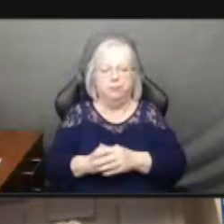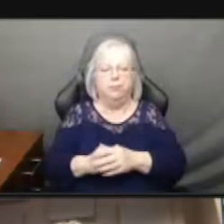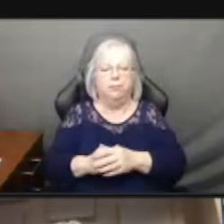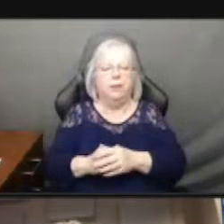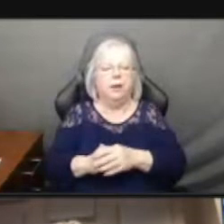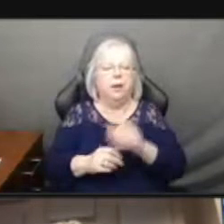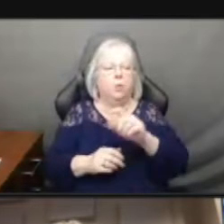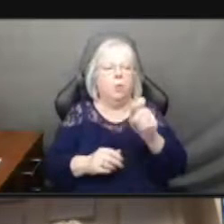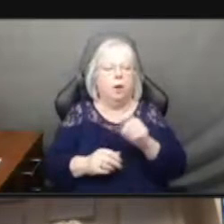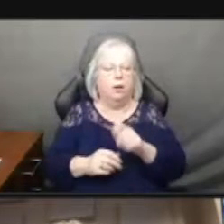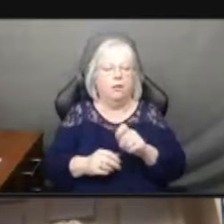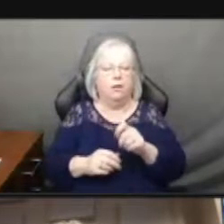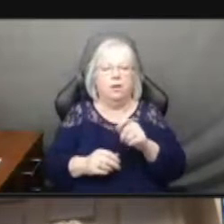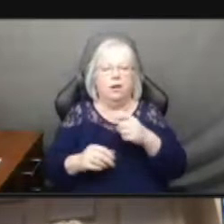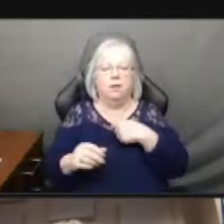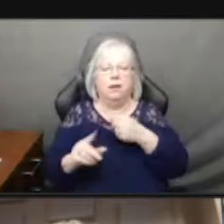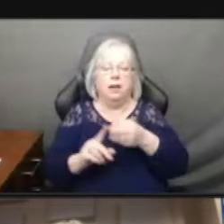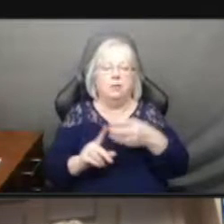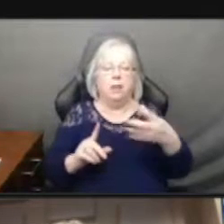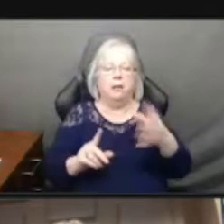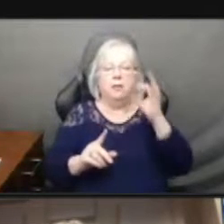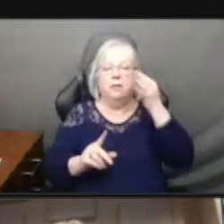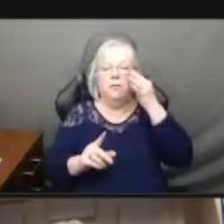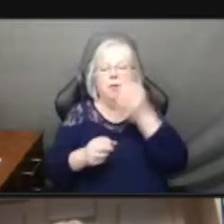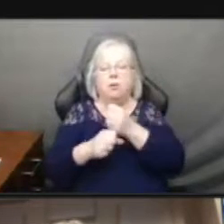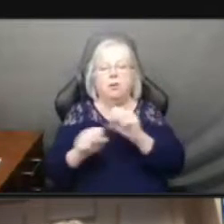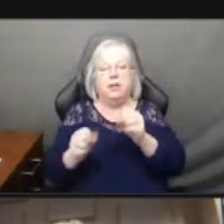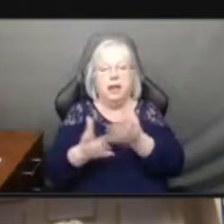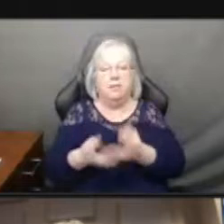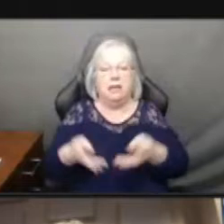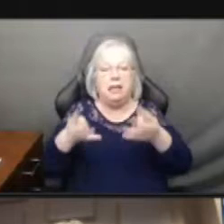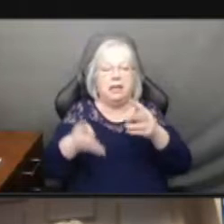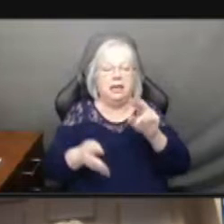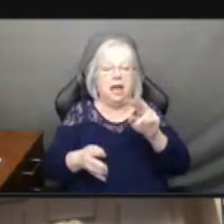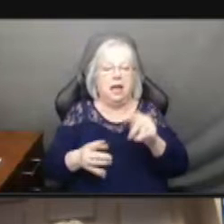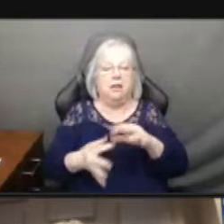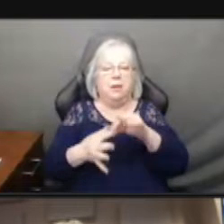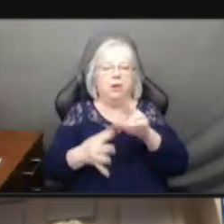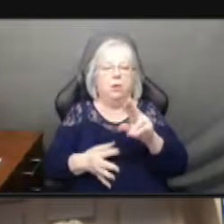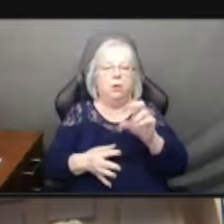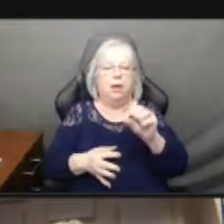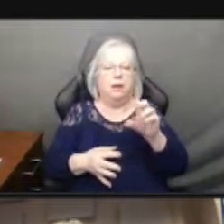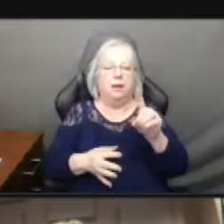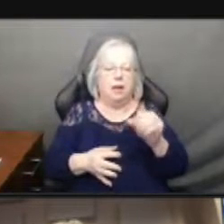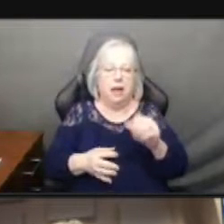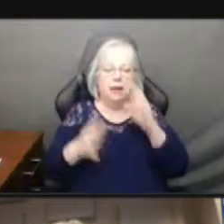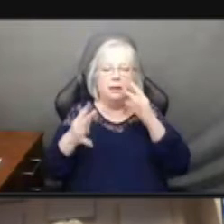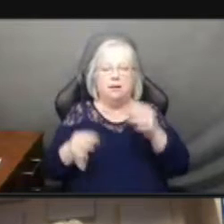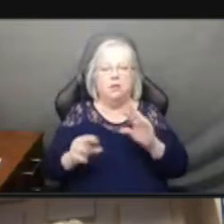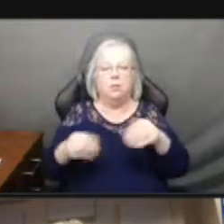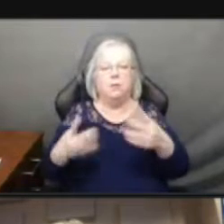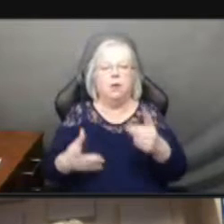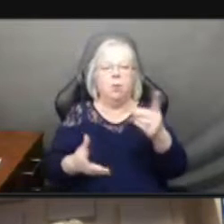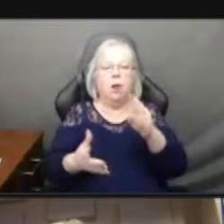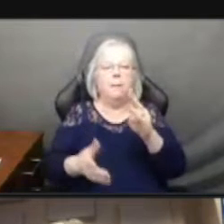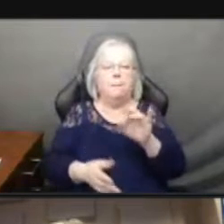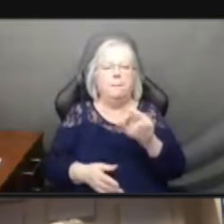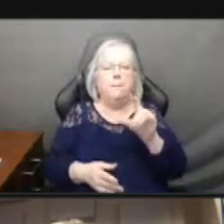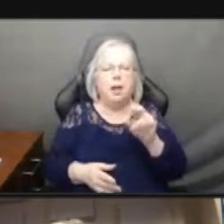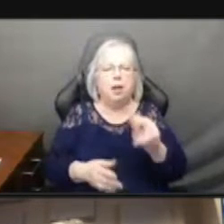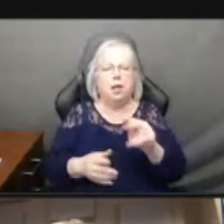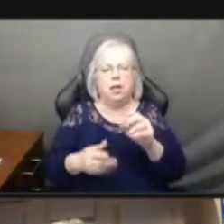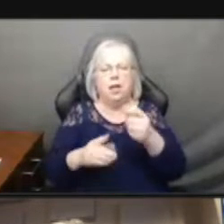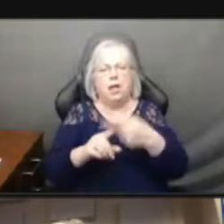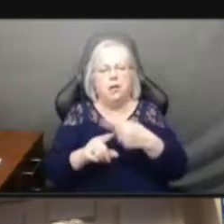And whereas the expansion of the federal safety net, especially the USDA's decision to provide $1 billion per month in additional